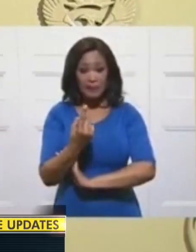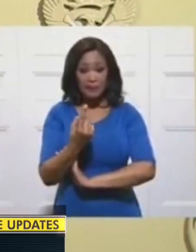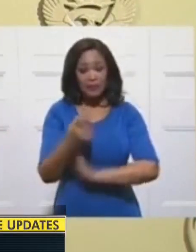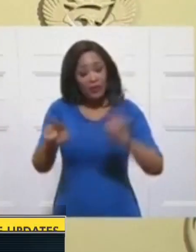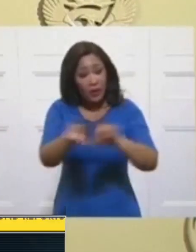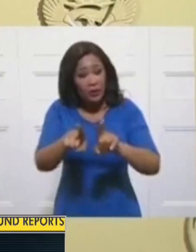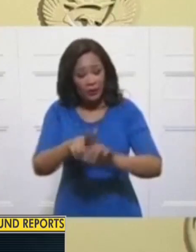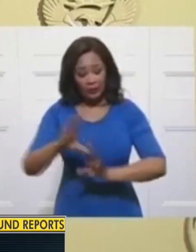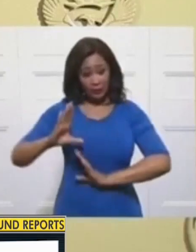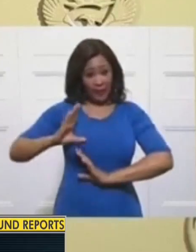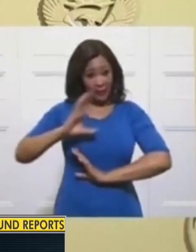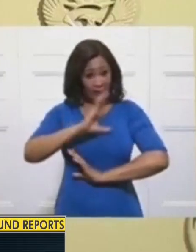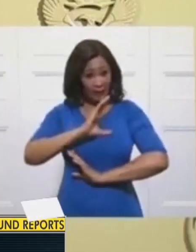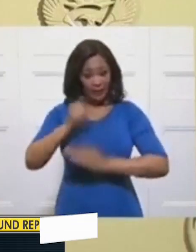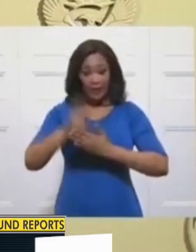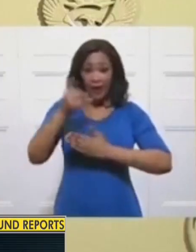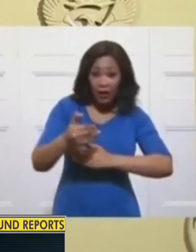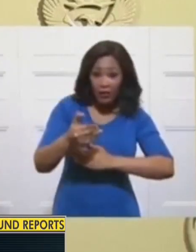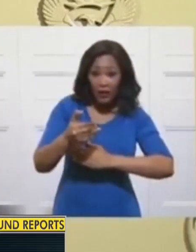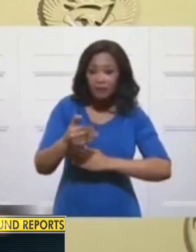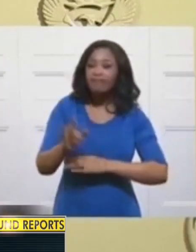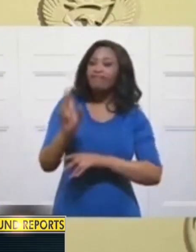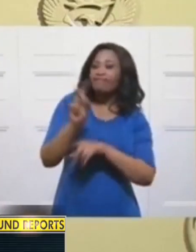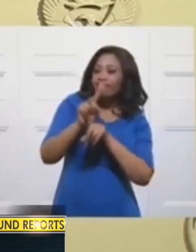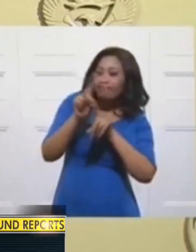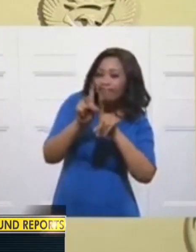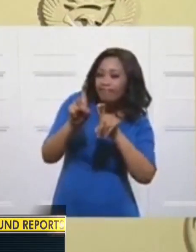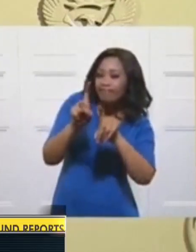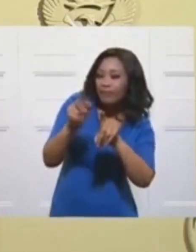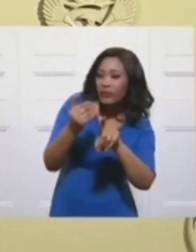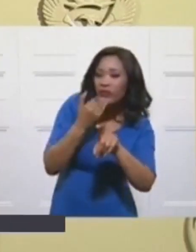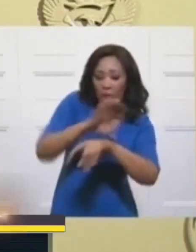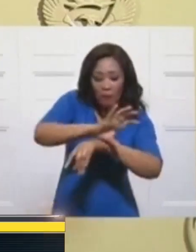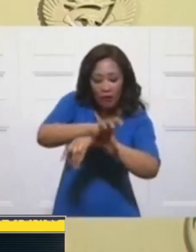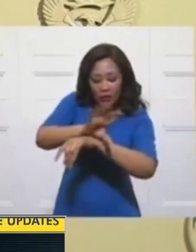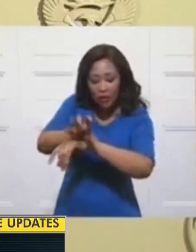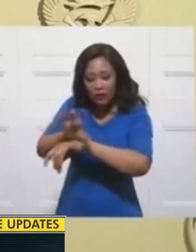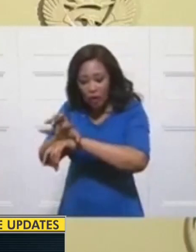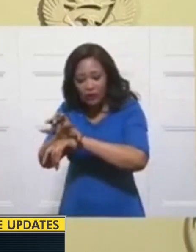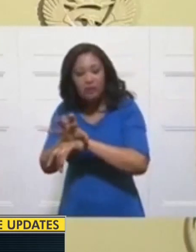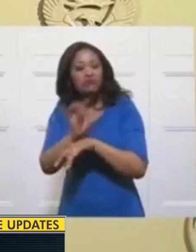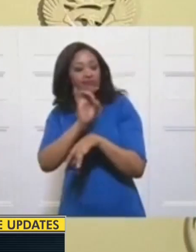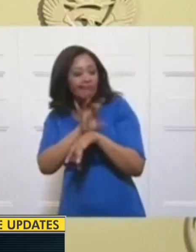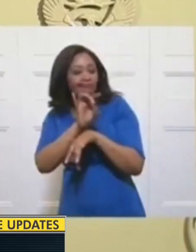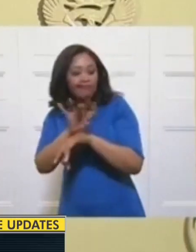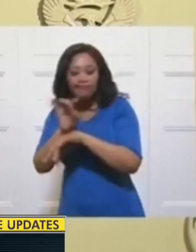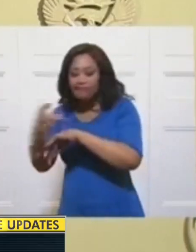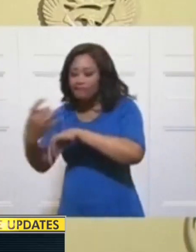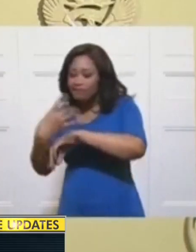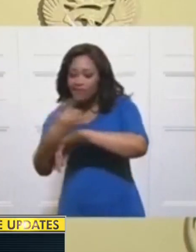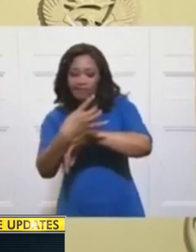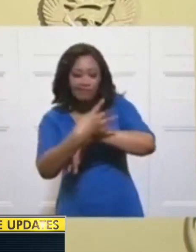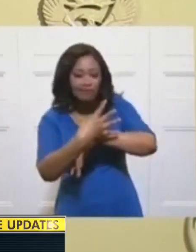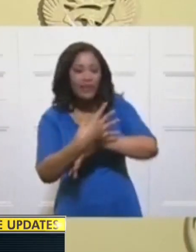Cabinet, after consultation with our provinces, has decided to maintain the country at adjusted alert